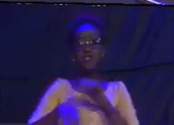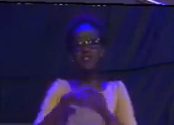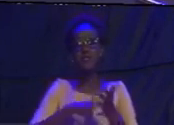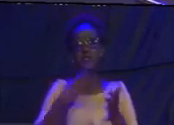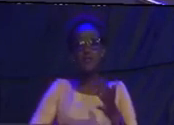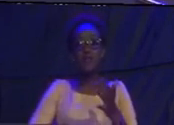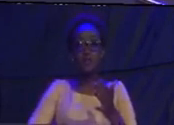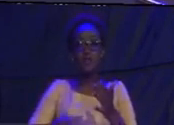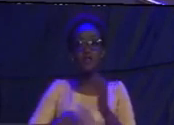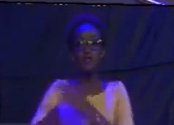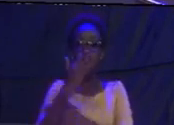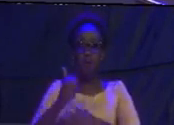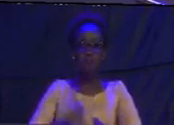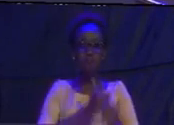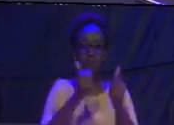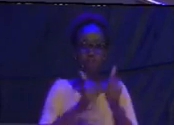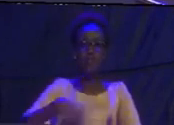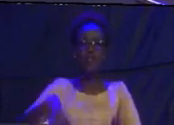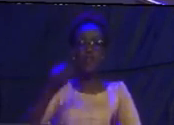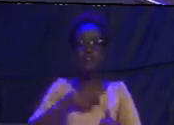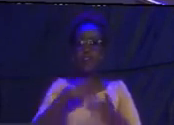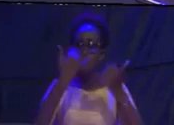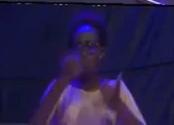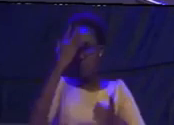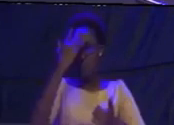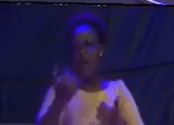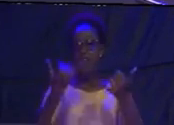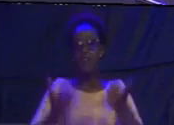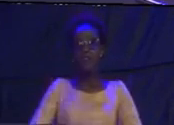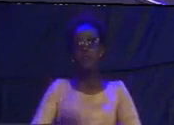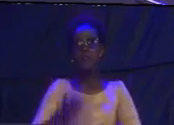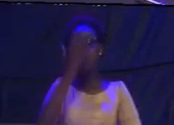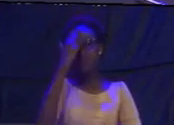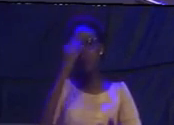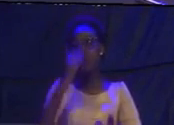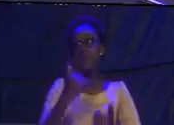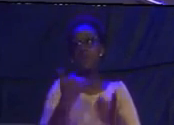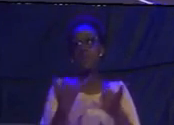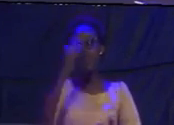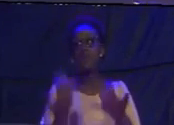battle. I never saw us chased away. What has befallen us?